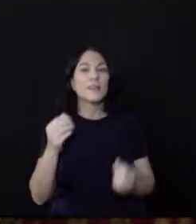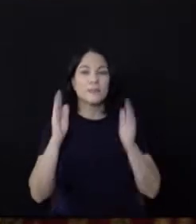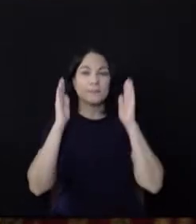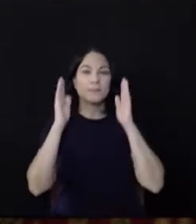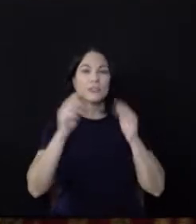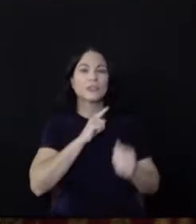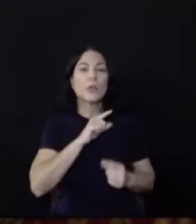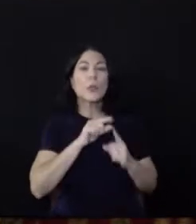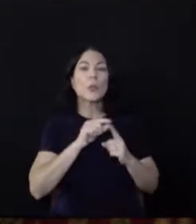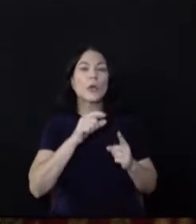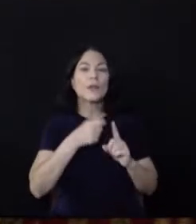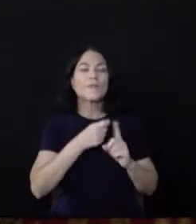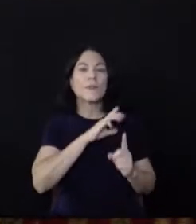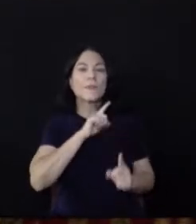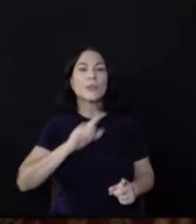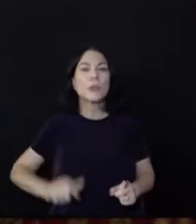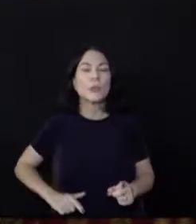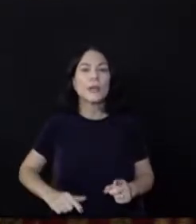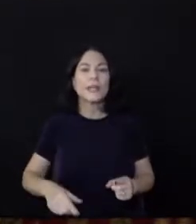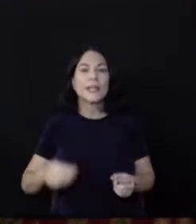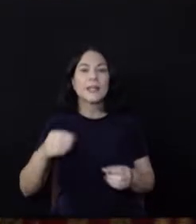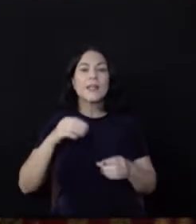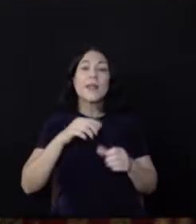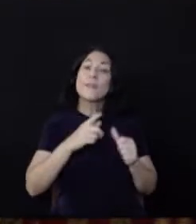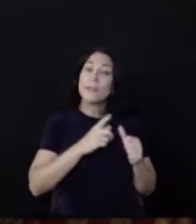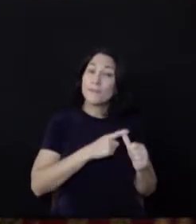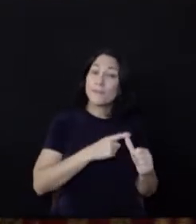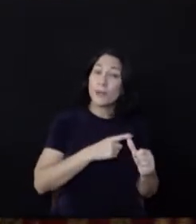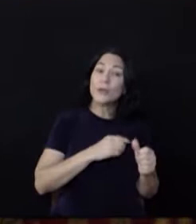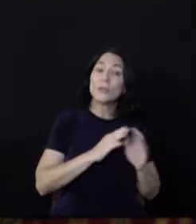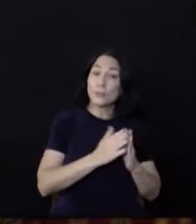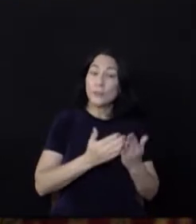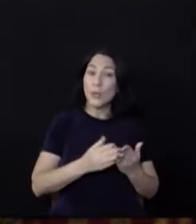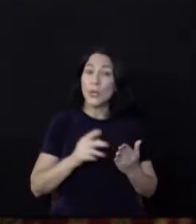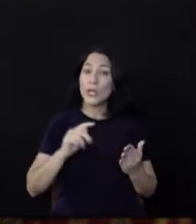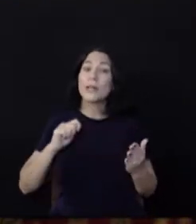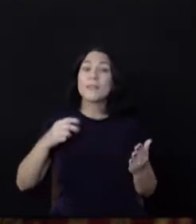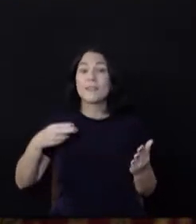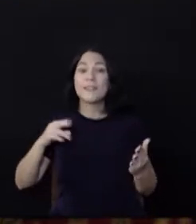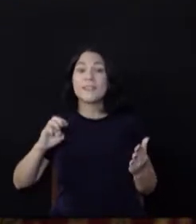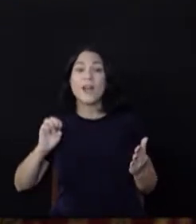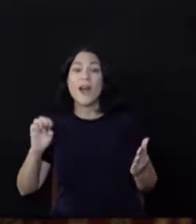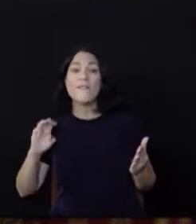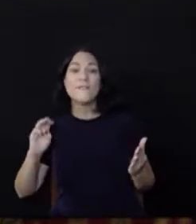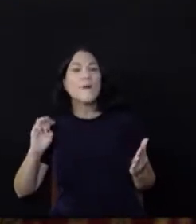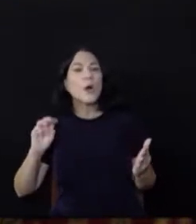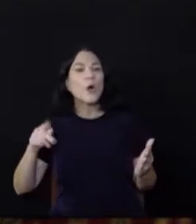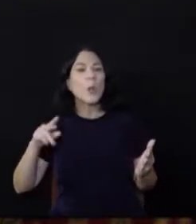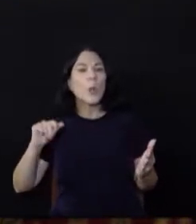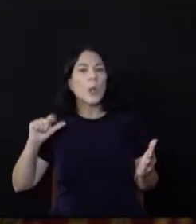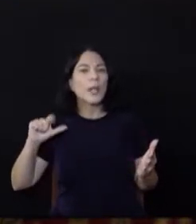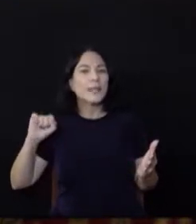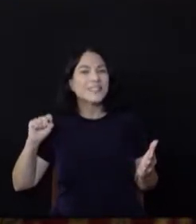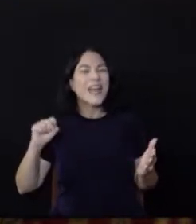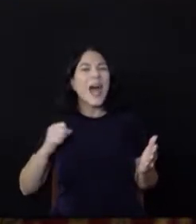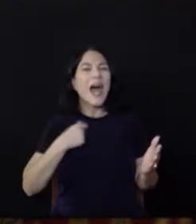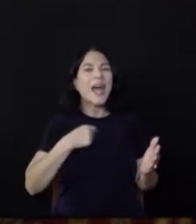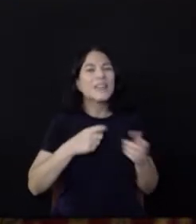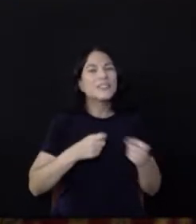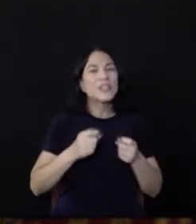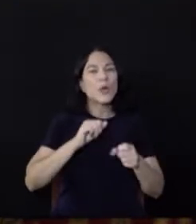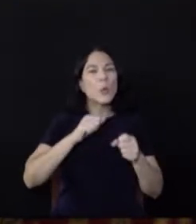Lord. In the first book, O Theophilus, I have dealt with all that Jesus began to do and